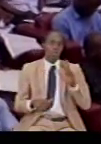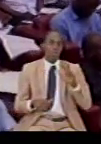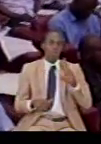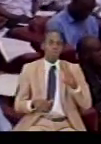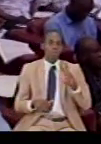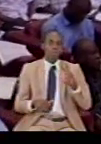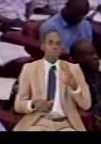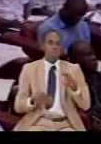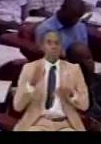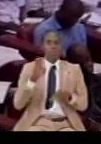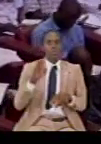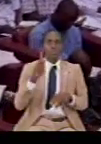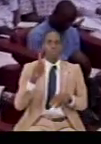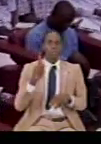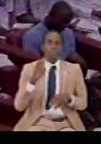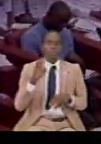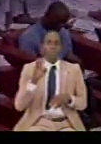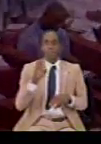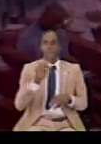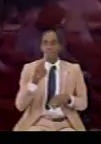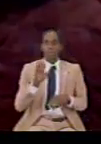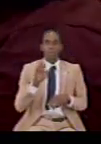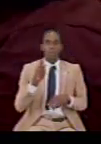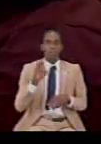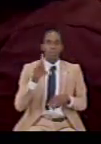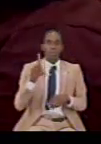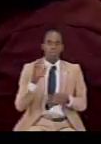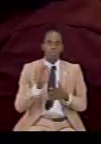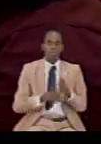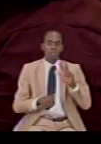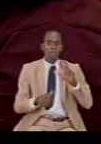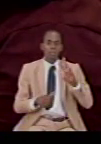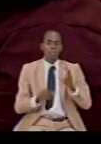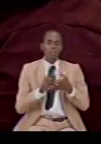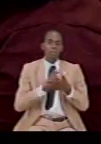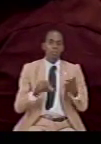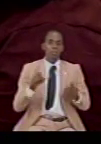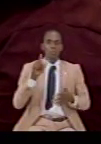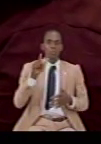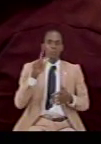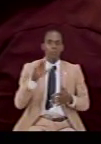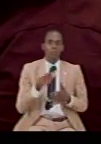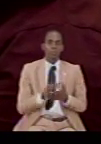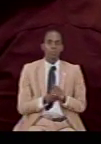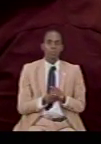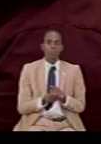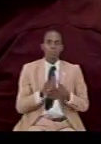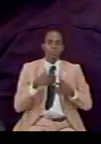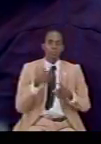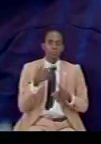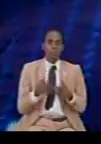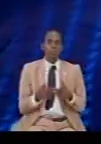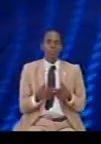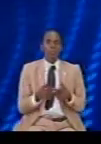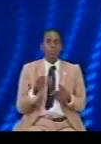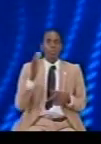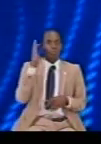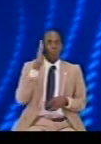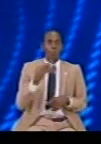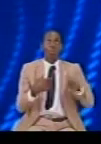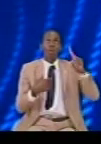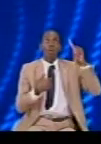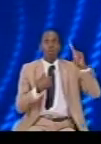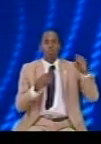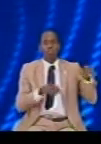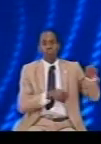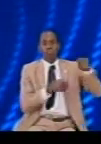verse 25. Ezekiel chapter 36, reading from verse 25, but then will I sprinkle clean